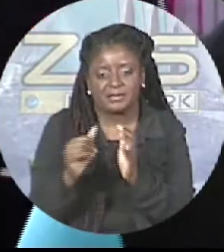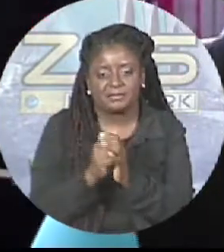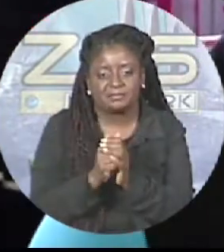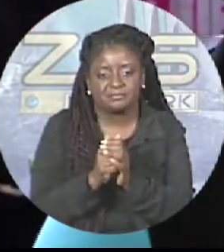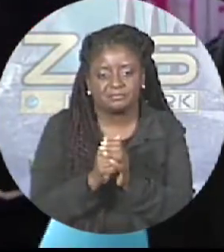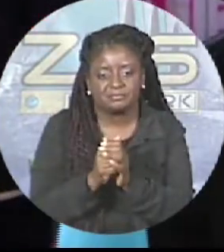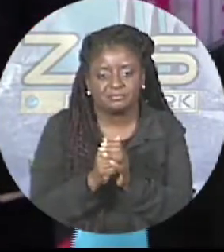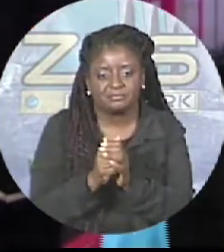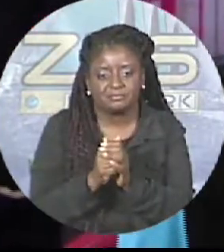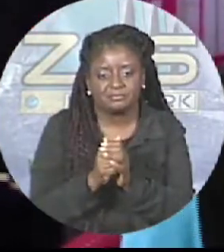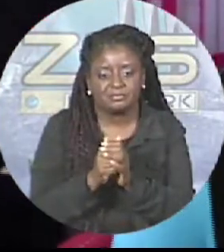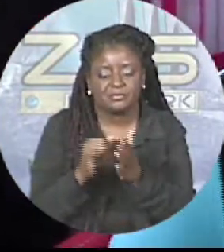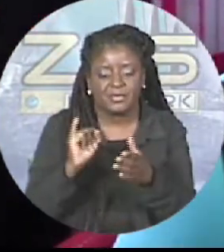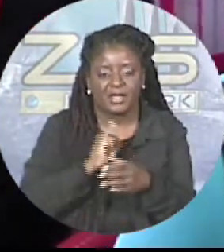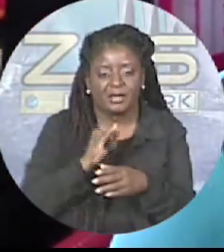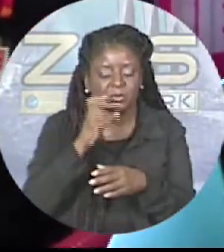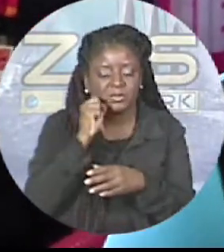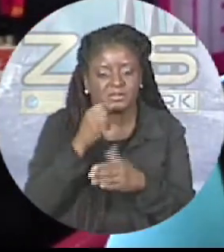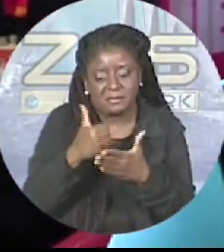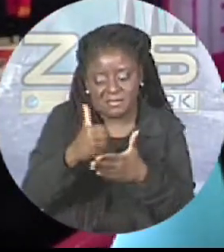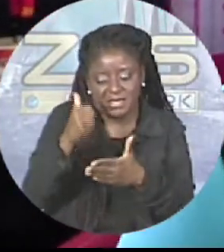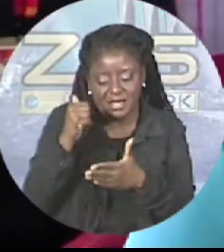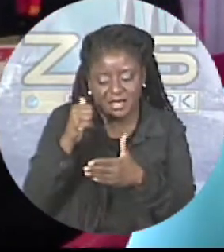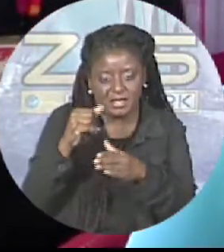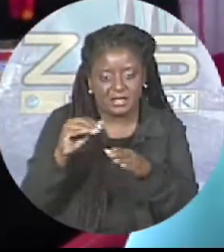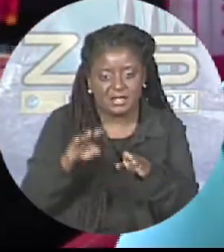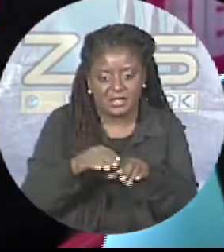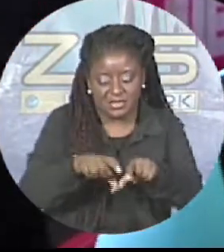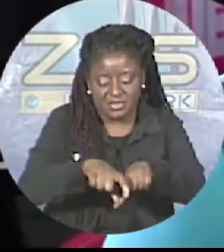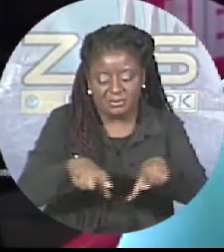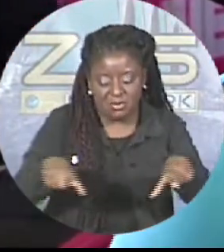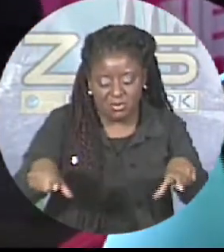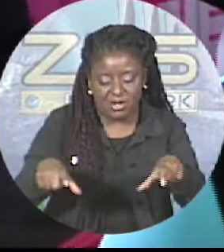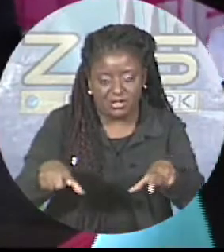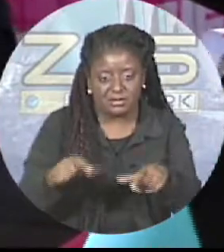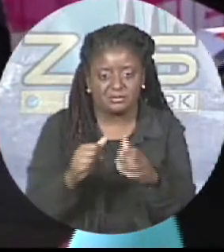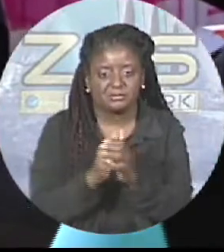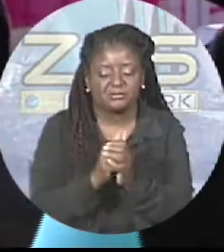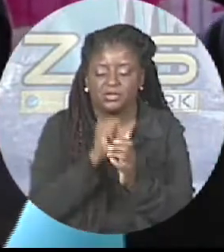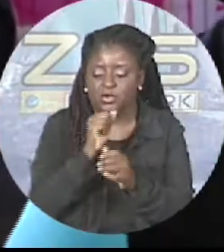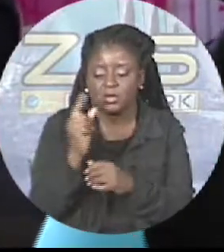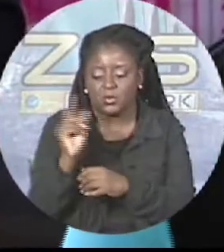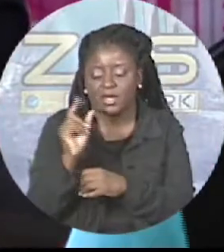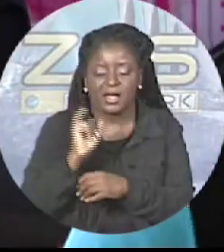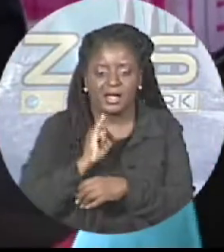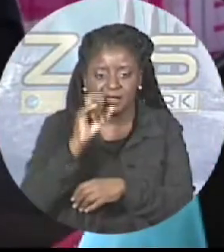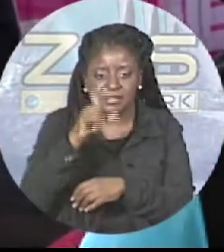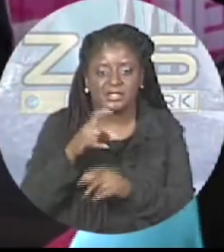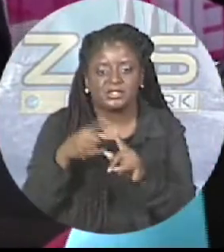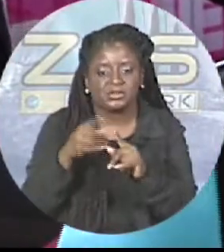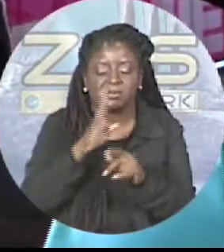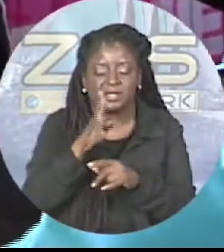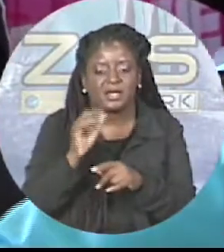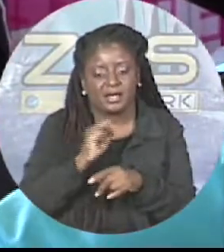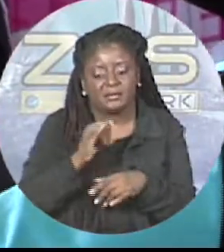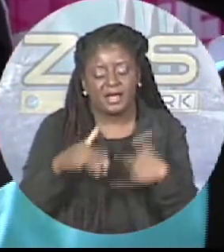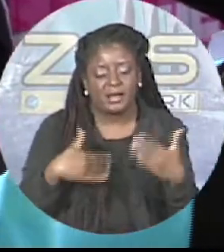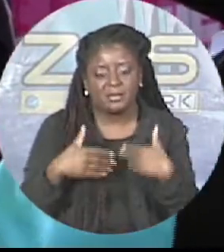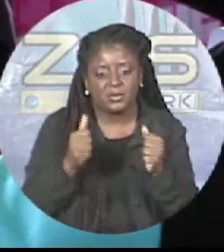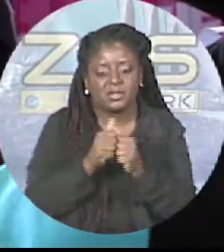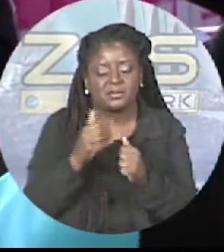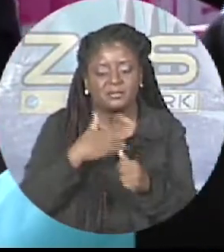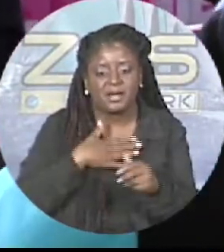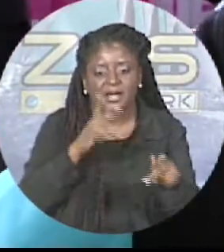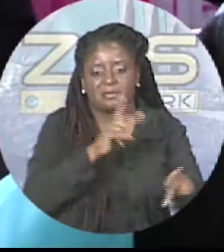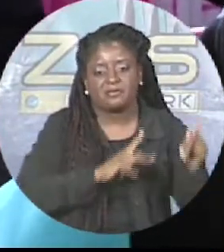that had me behind the board instead of where I needed to be. But overall, I'm happy with my performance here today. I'm glad I got to